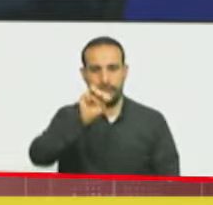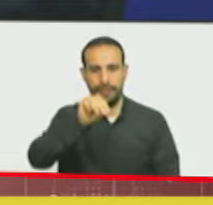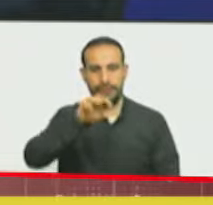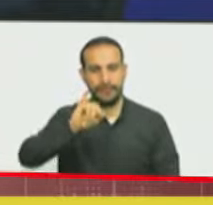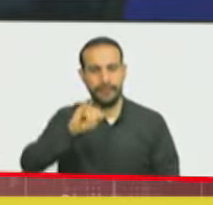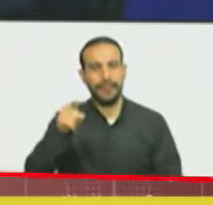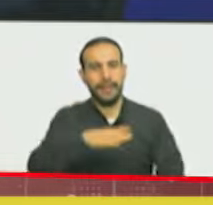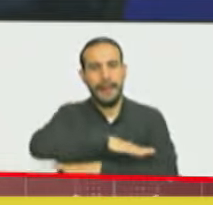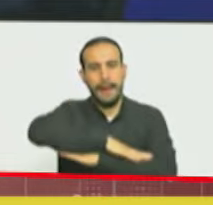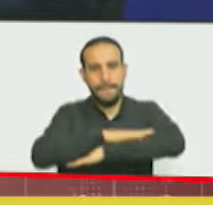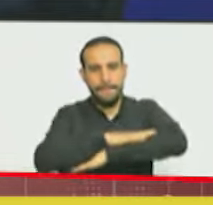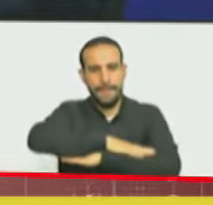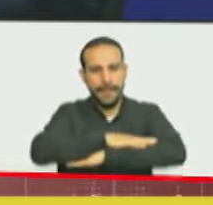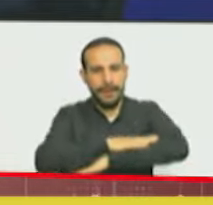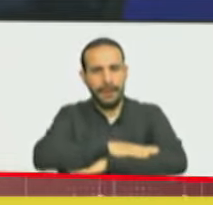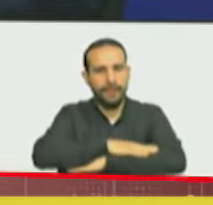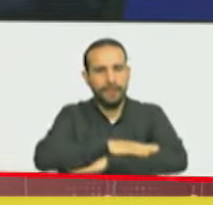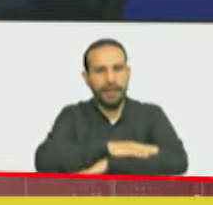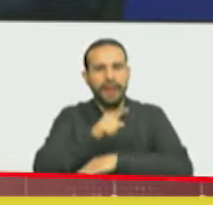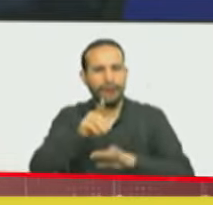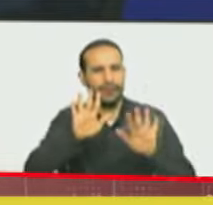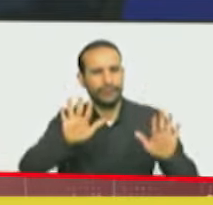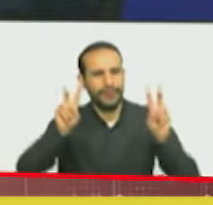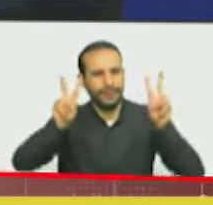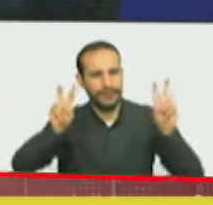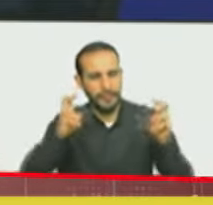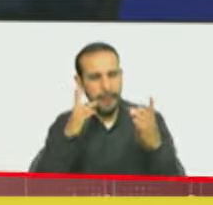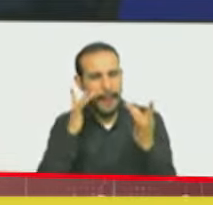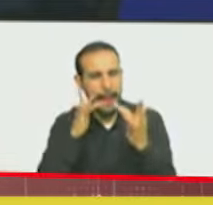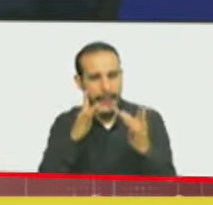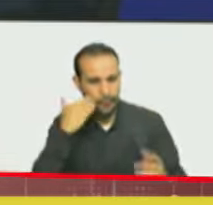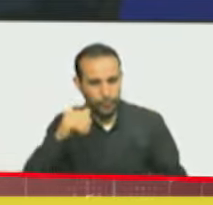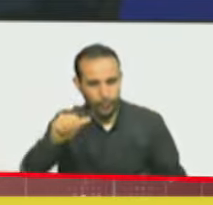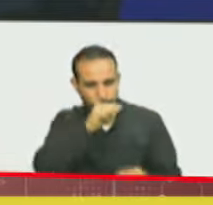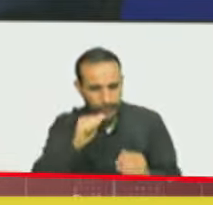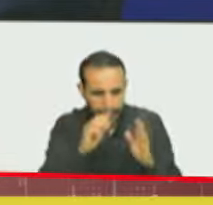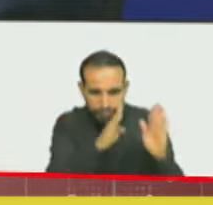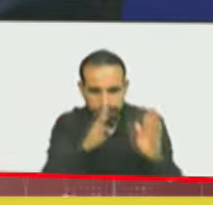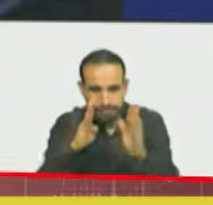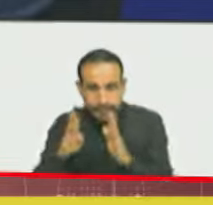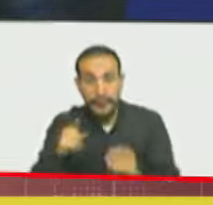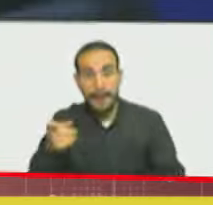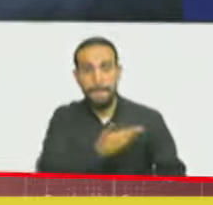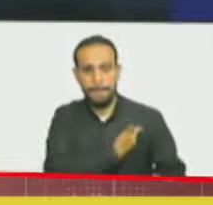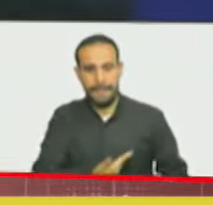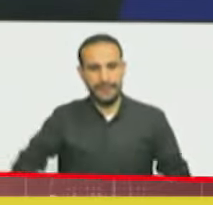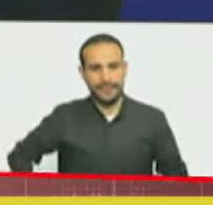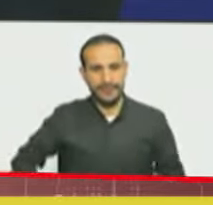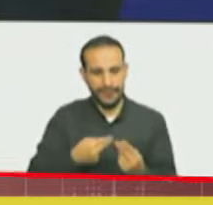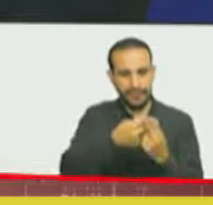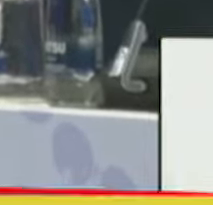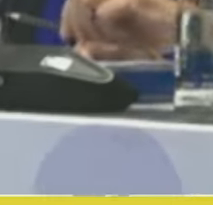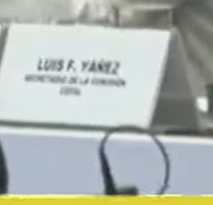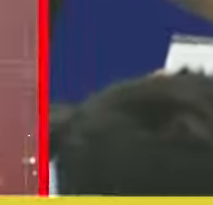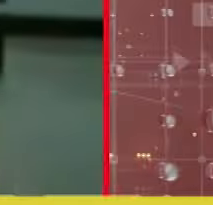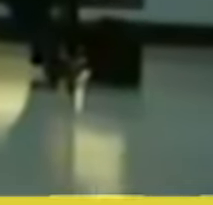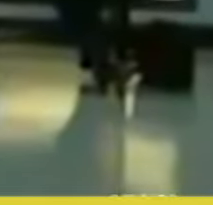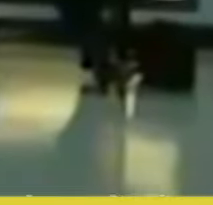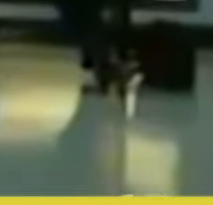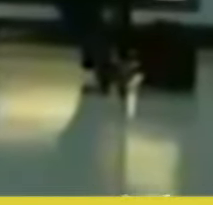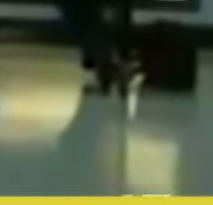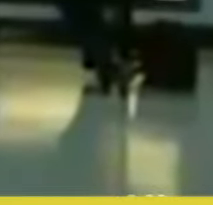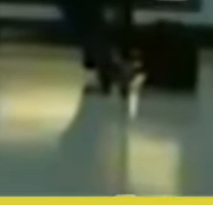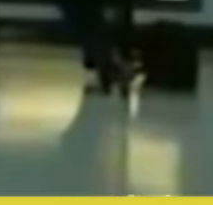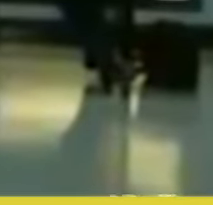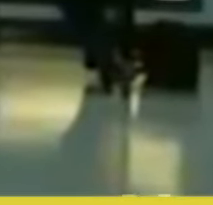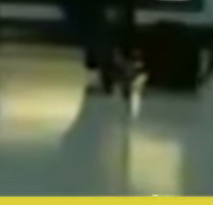has provided in this fifth conference on population and development, which is being held in Cartagena.